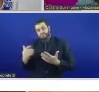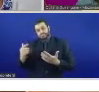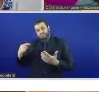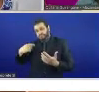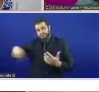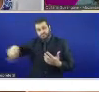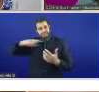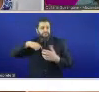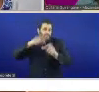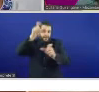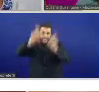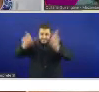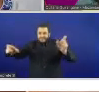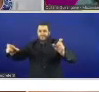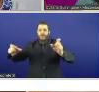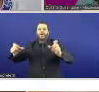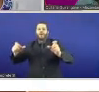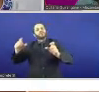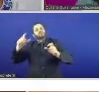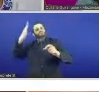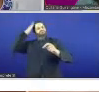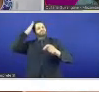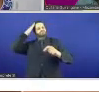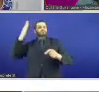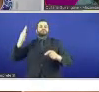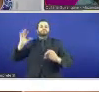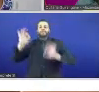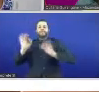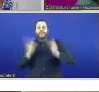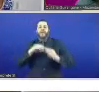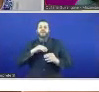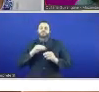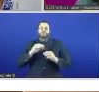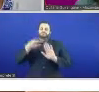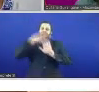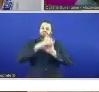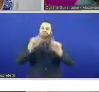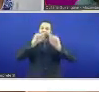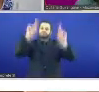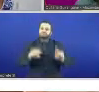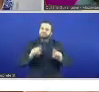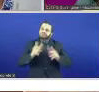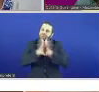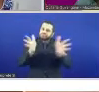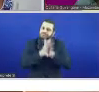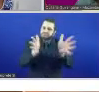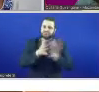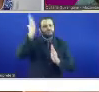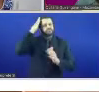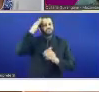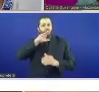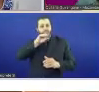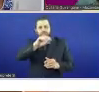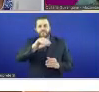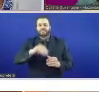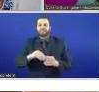that all our experience and efforts can take us anywhere. So I think that if the streets are